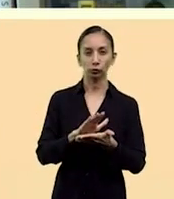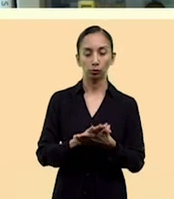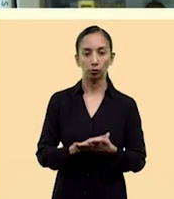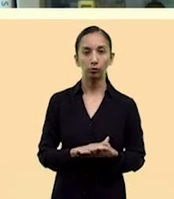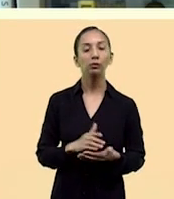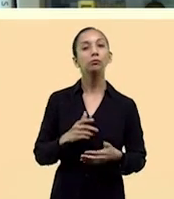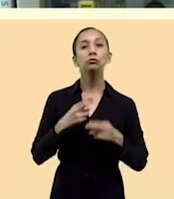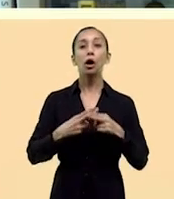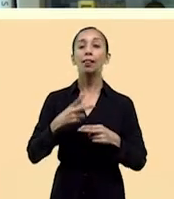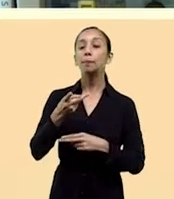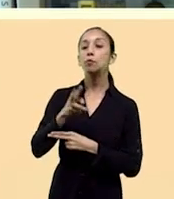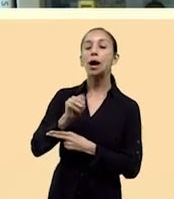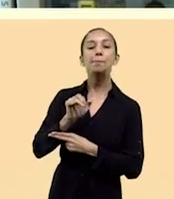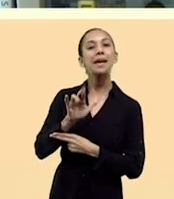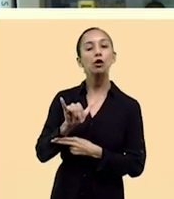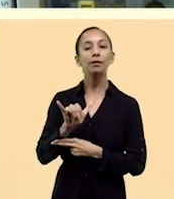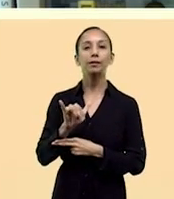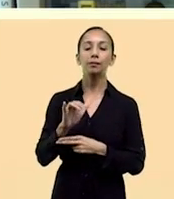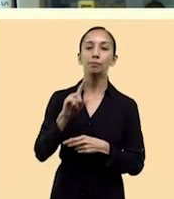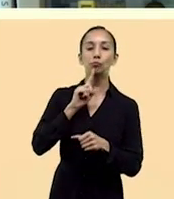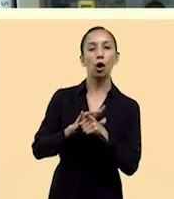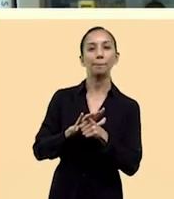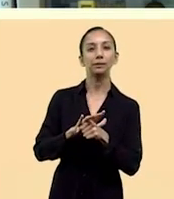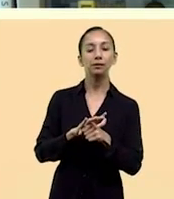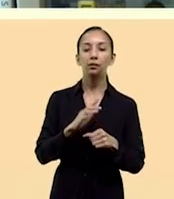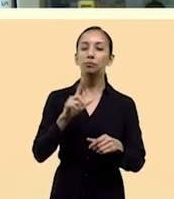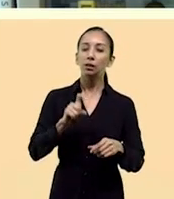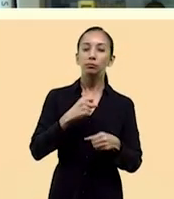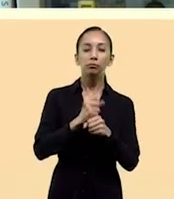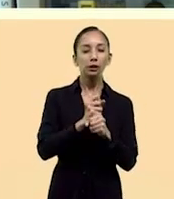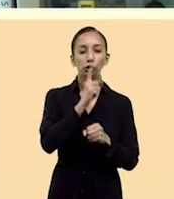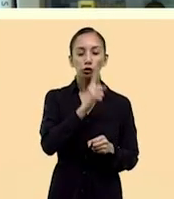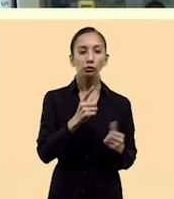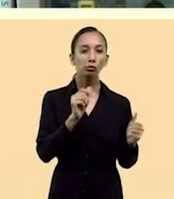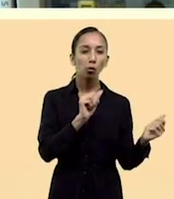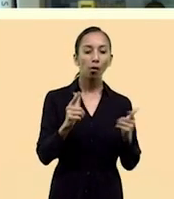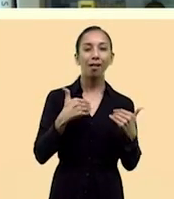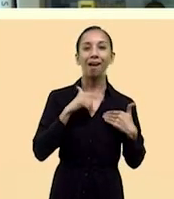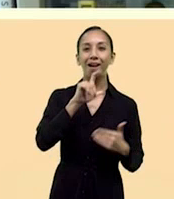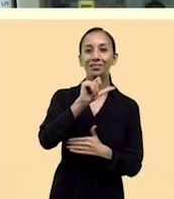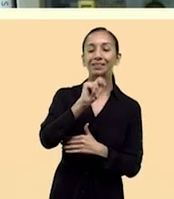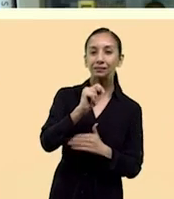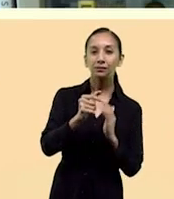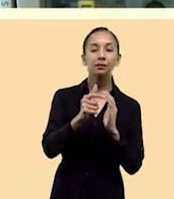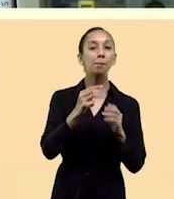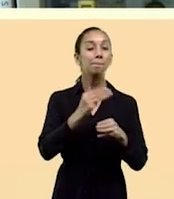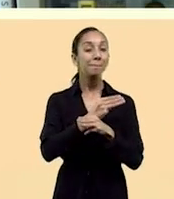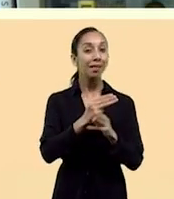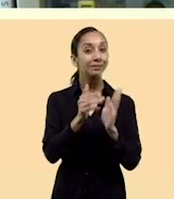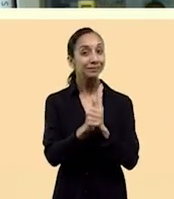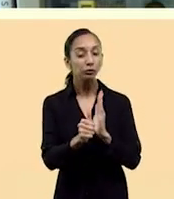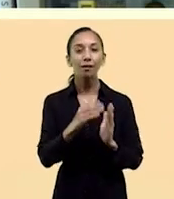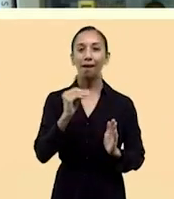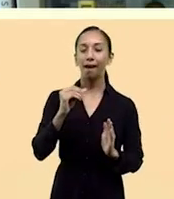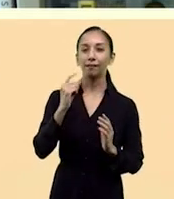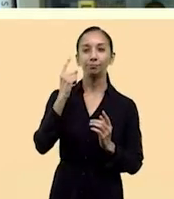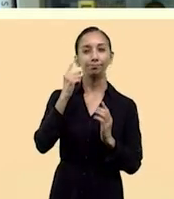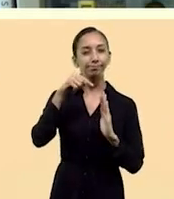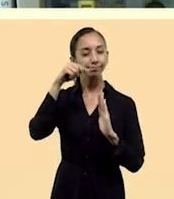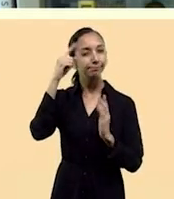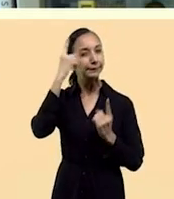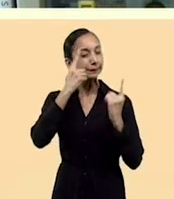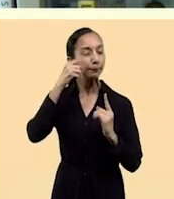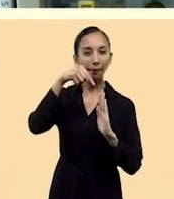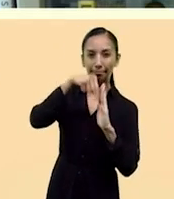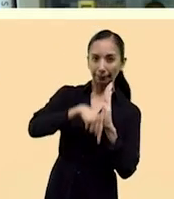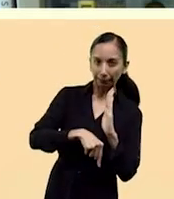promise to make sure every child has a foundation in literacy, math skills, and critical thinking before they finish elementary school.